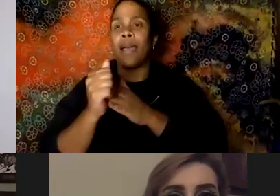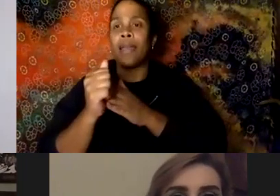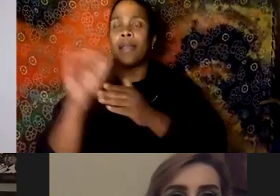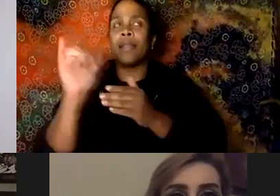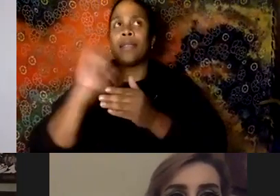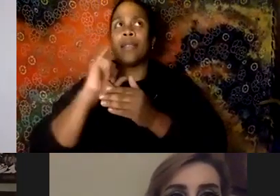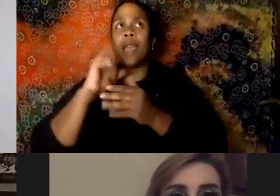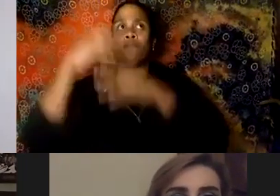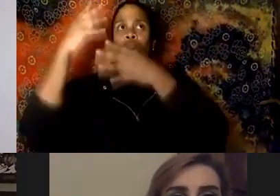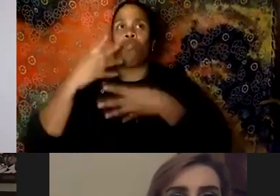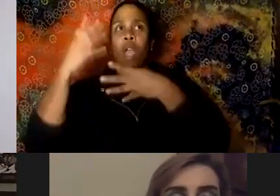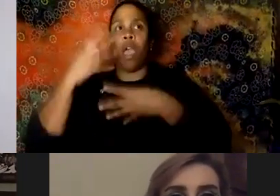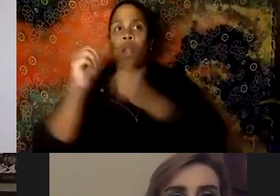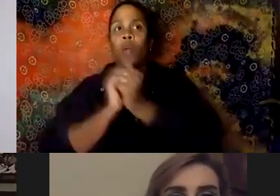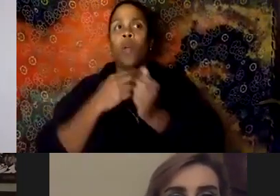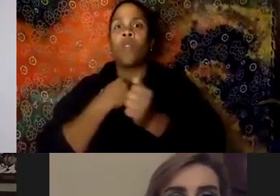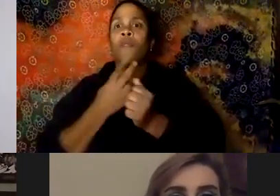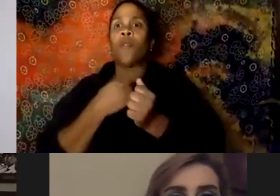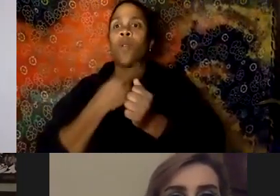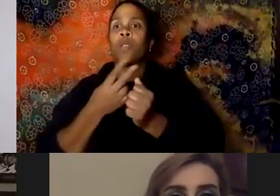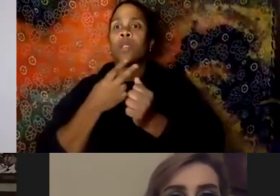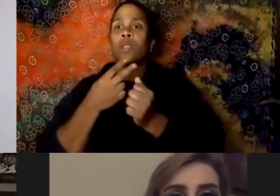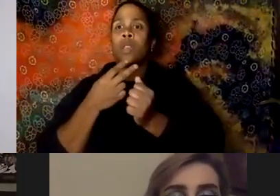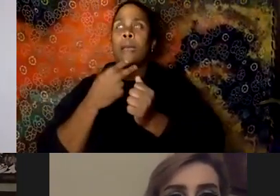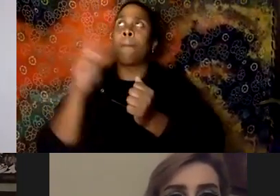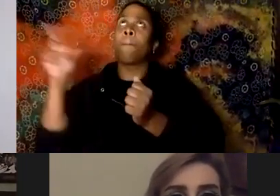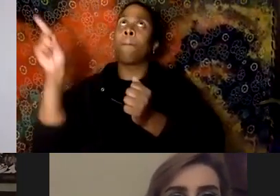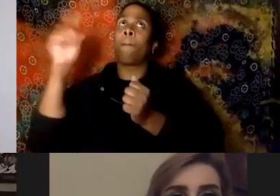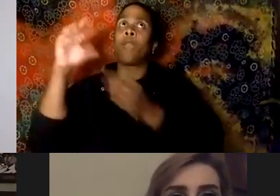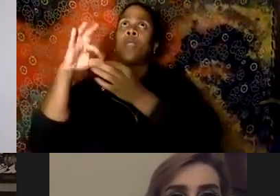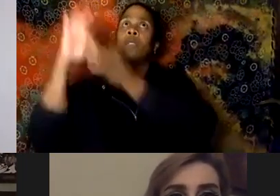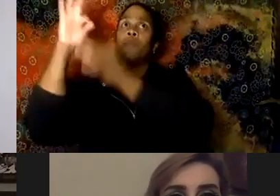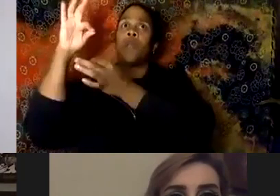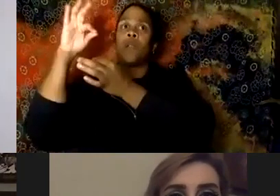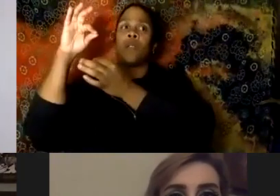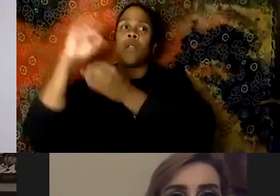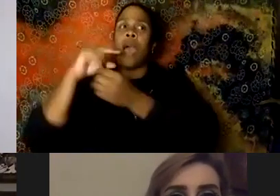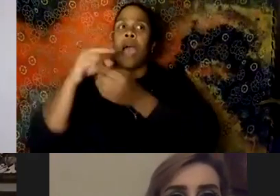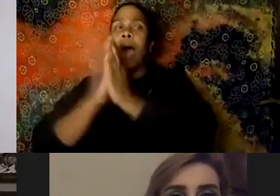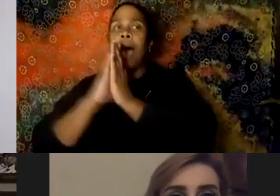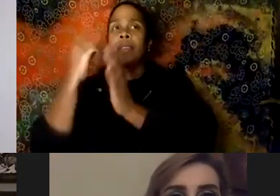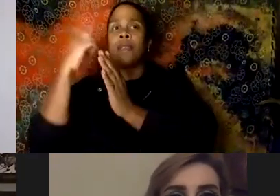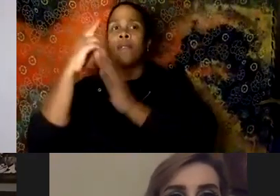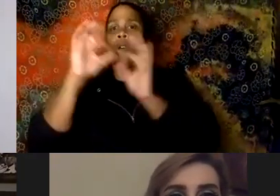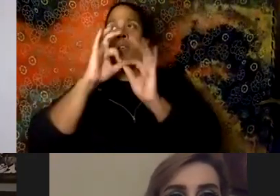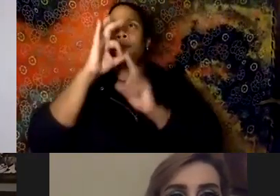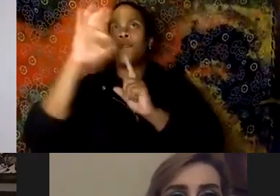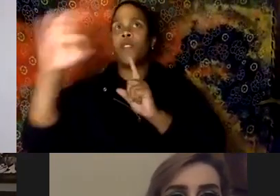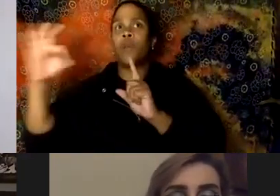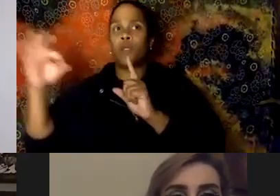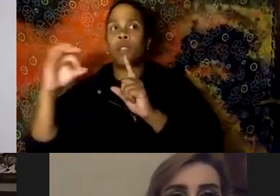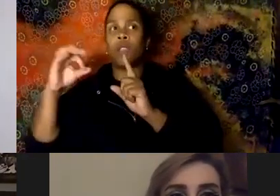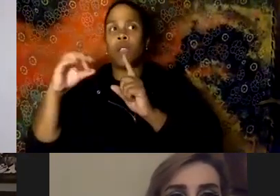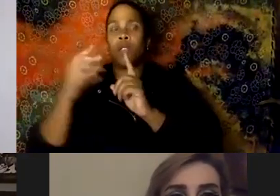channeling, like with our voices. The beings are only asking for a frequency so that they can wrap their energy around